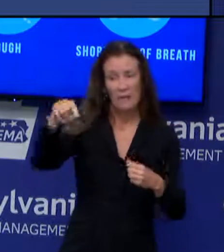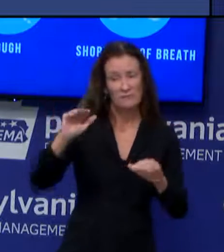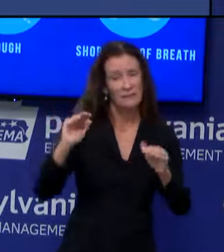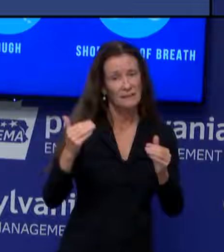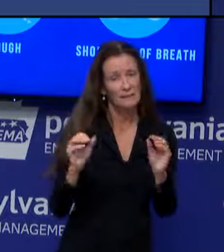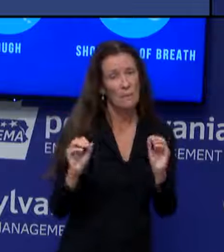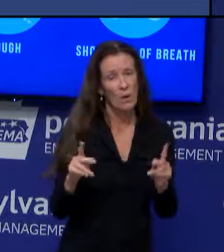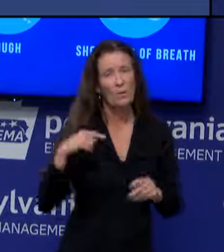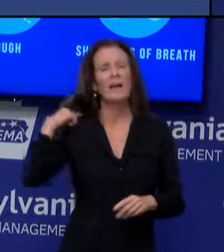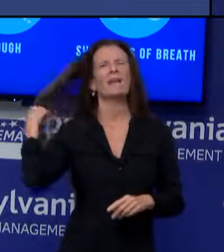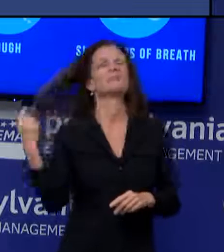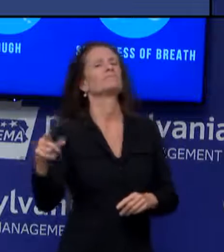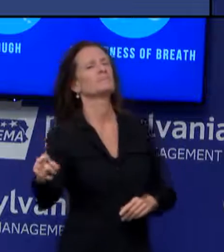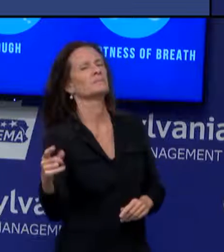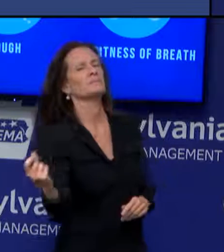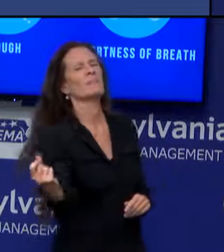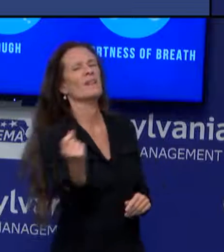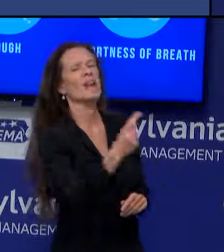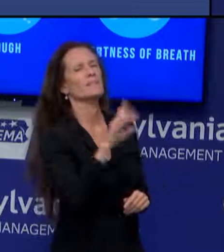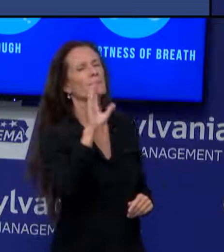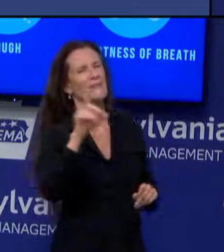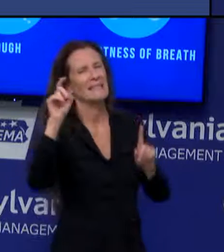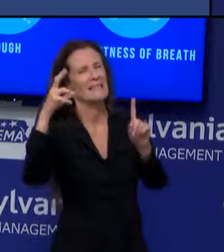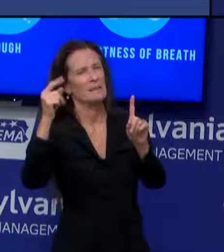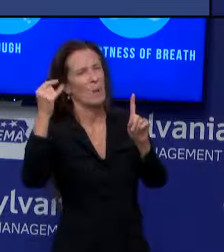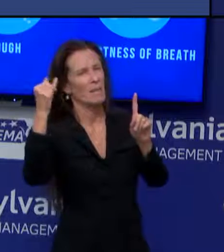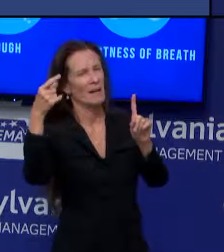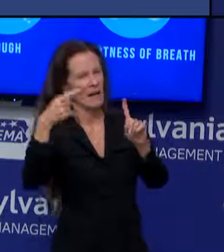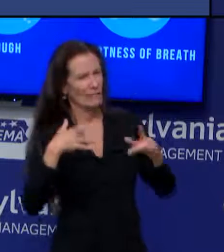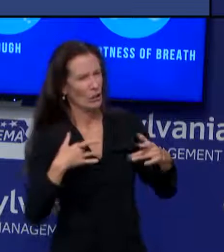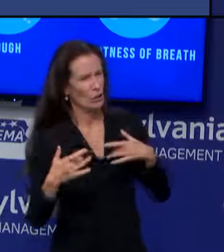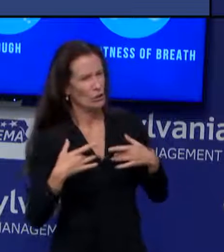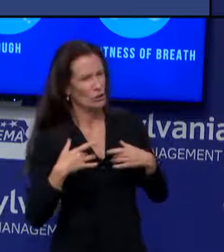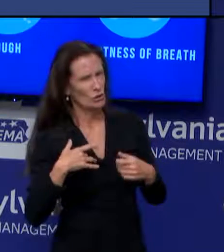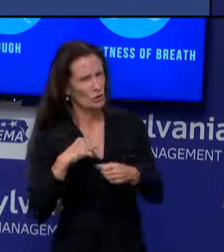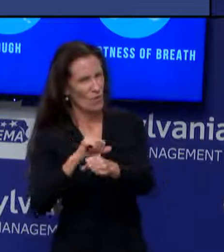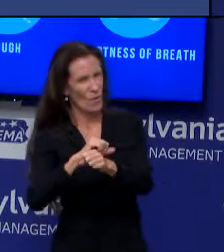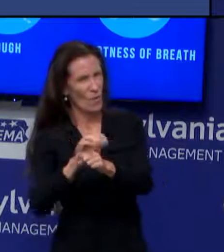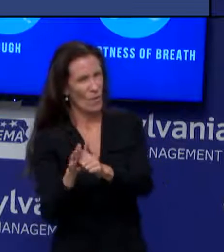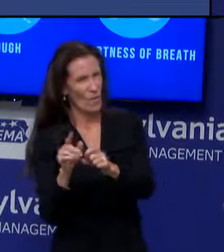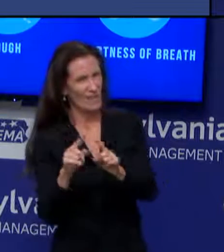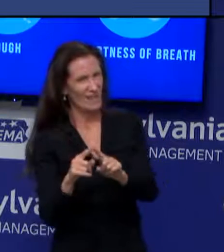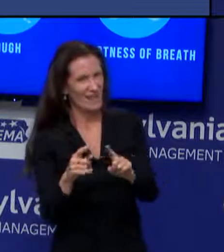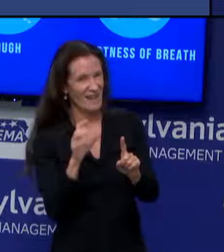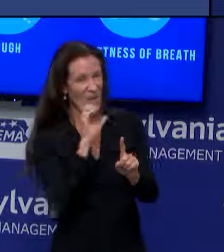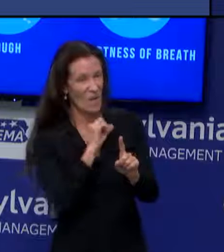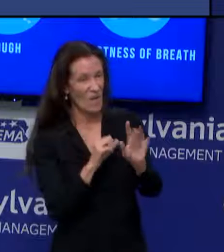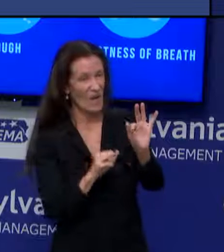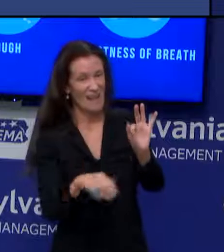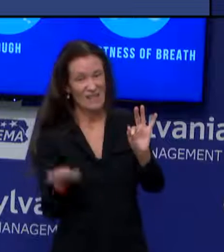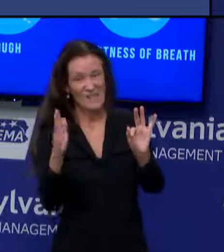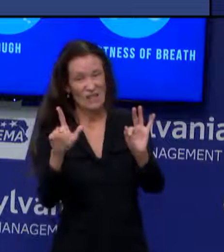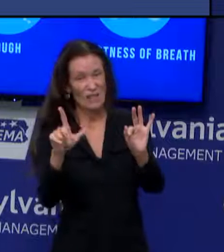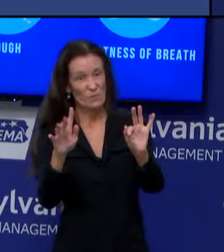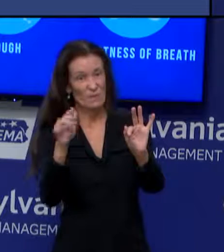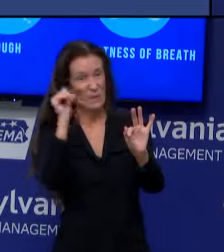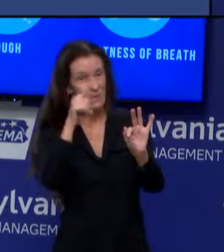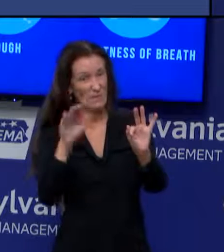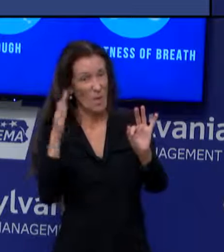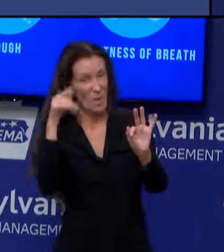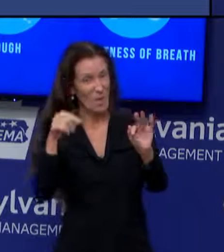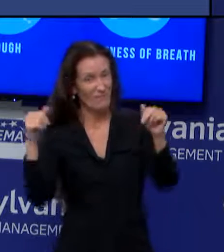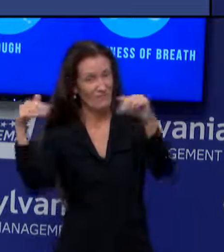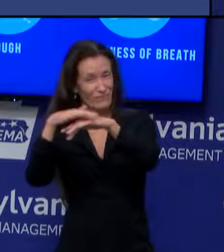are, about the number of COVID-19 cases, specifically in 19 to 24-year-olds, hence that decision to put more restrictions on bars and restaurants.